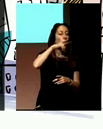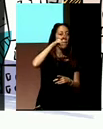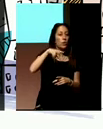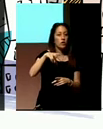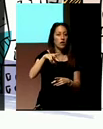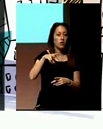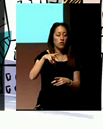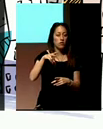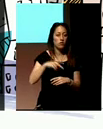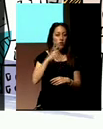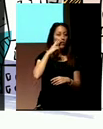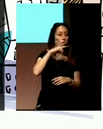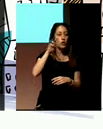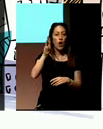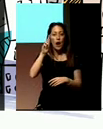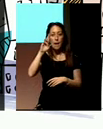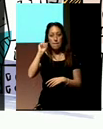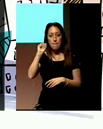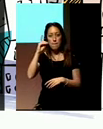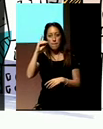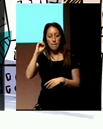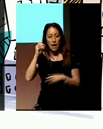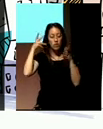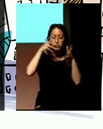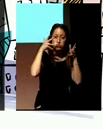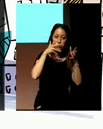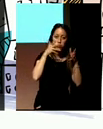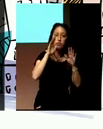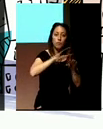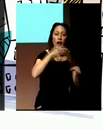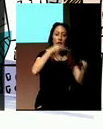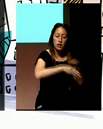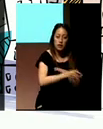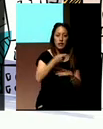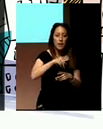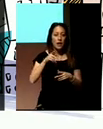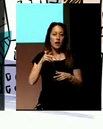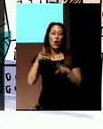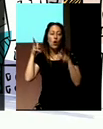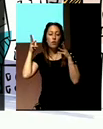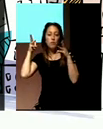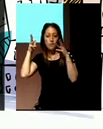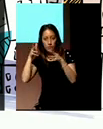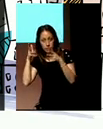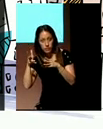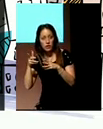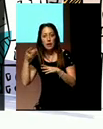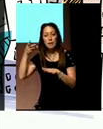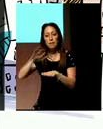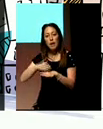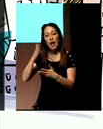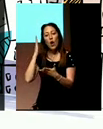He's author of different studies for the Prado Museum in Madrid. He's an international consultant.